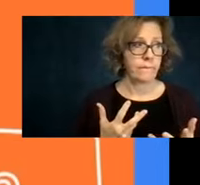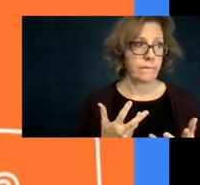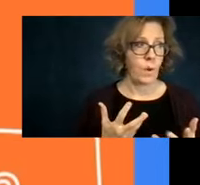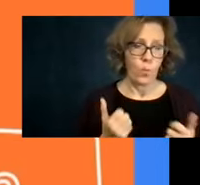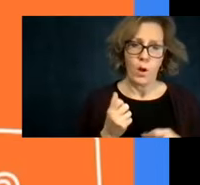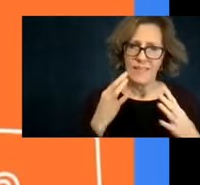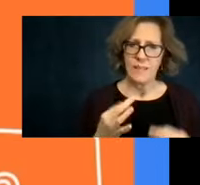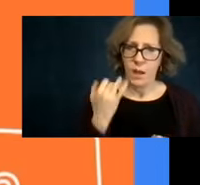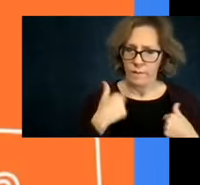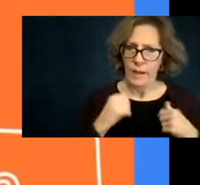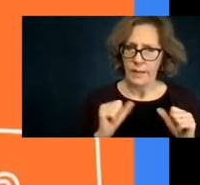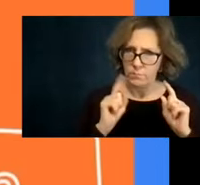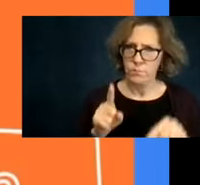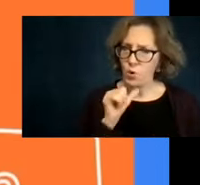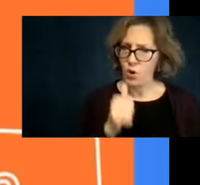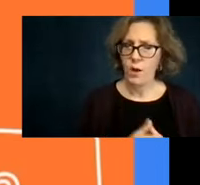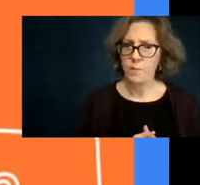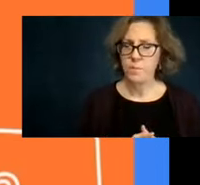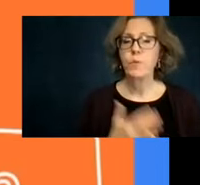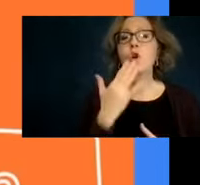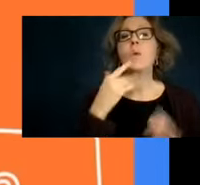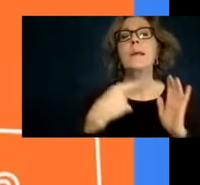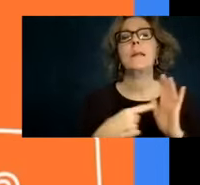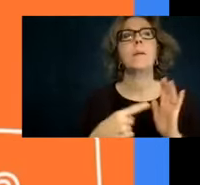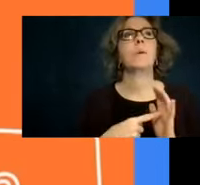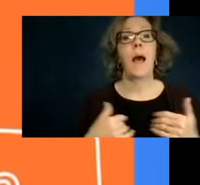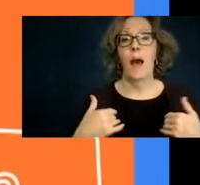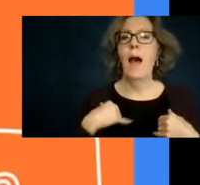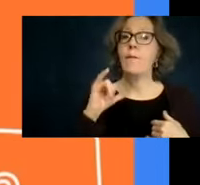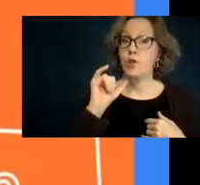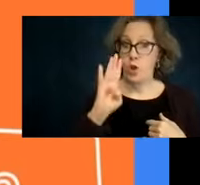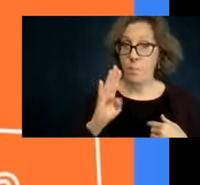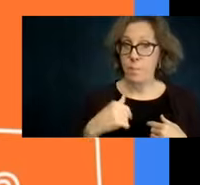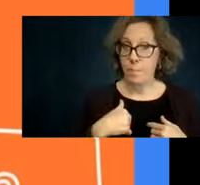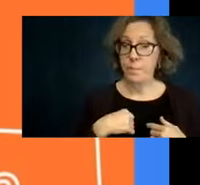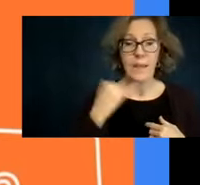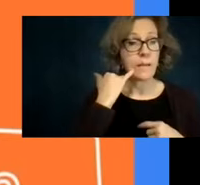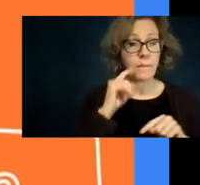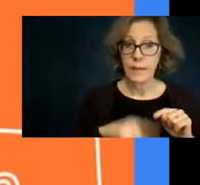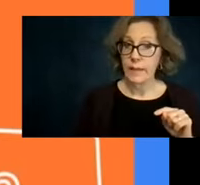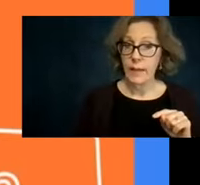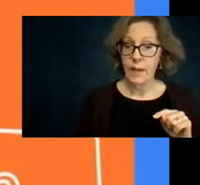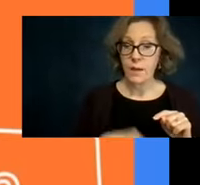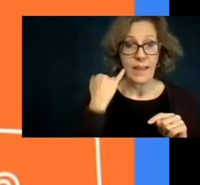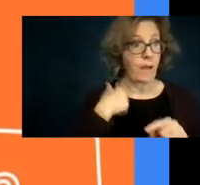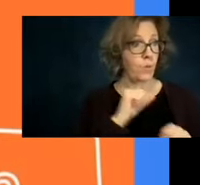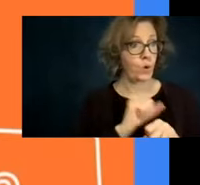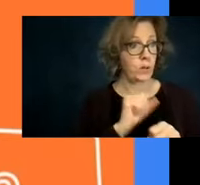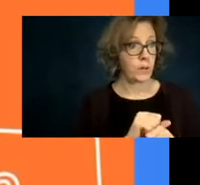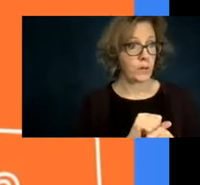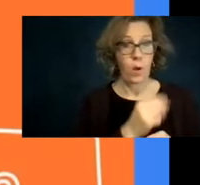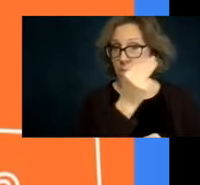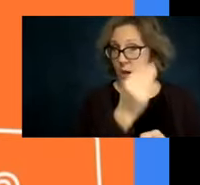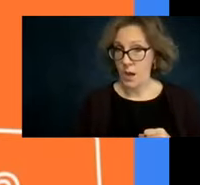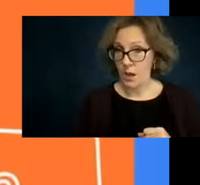not. A good example I could give you is I have a job. So if I can't work, if I'm working on a Monday,